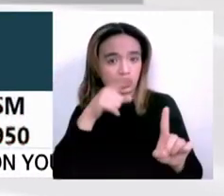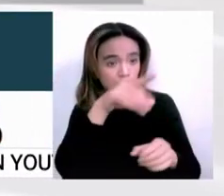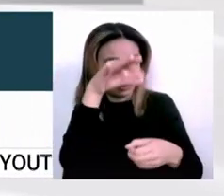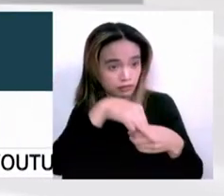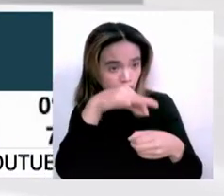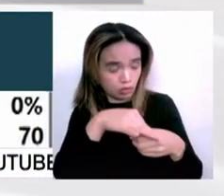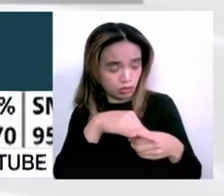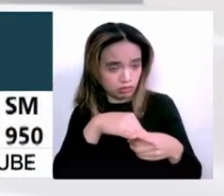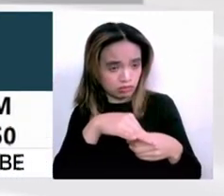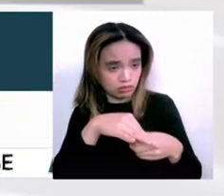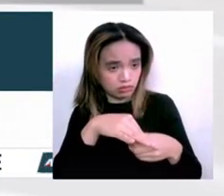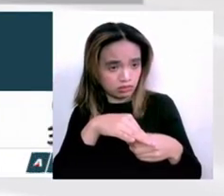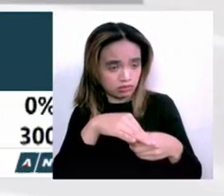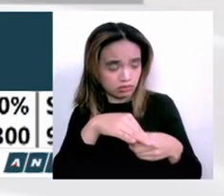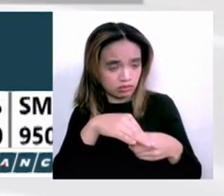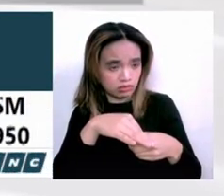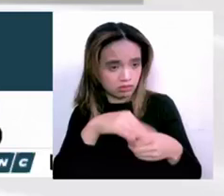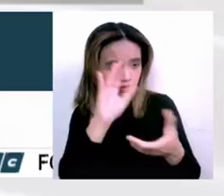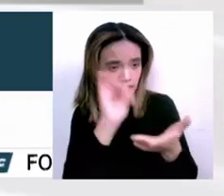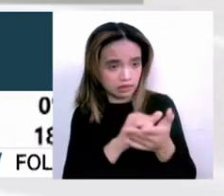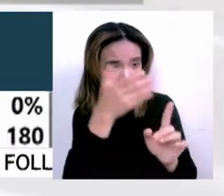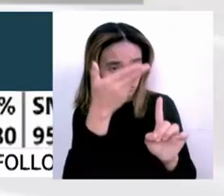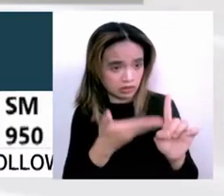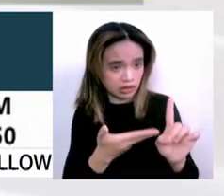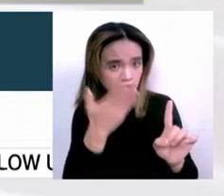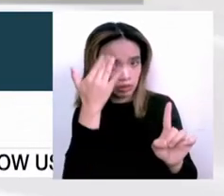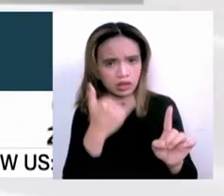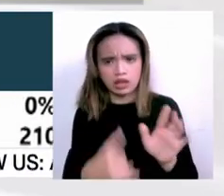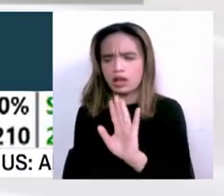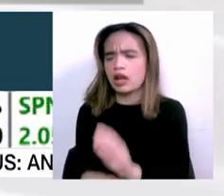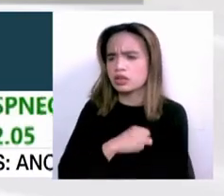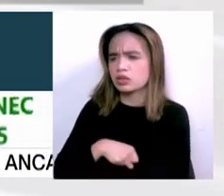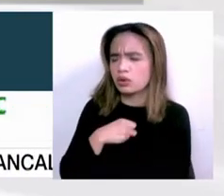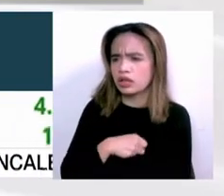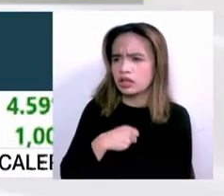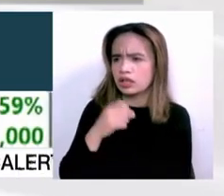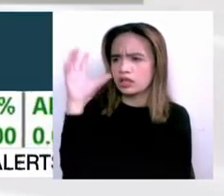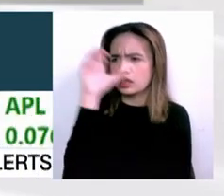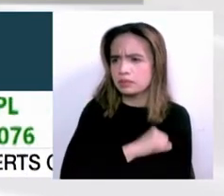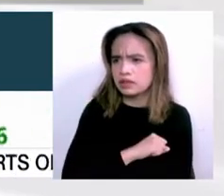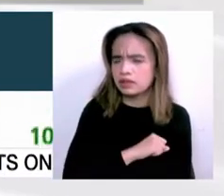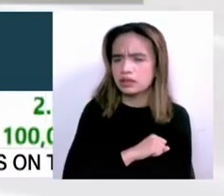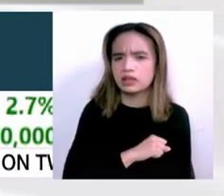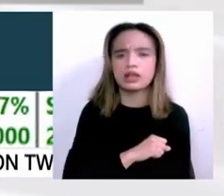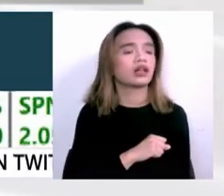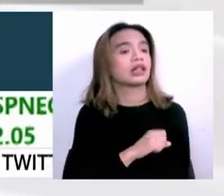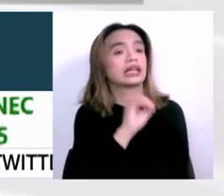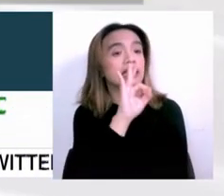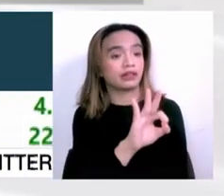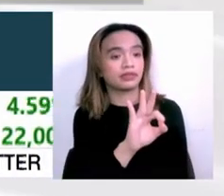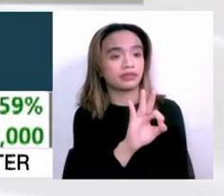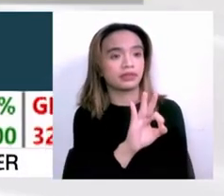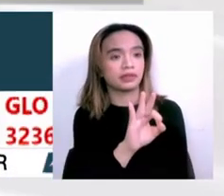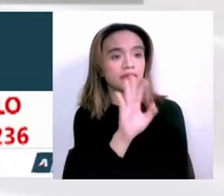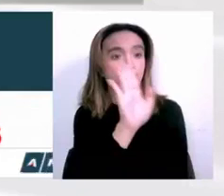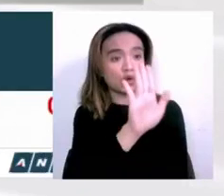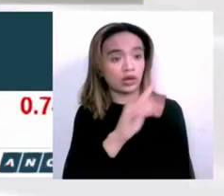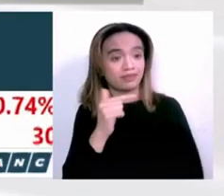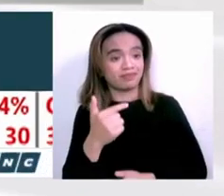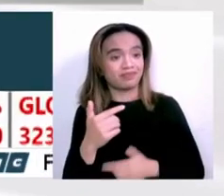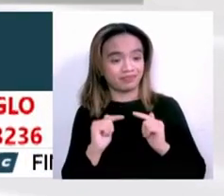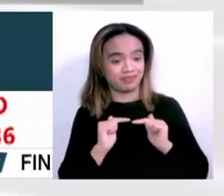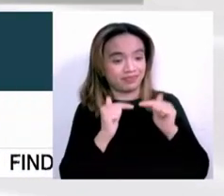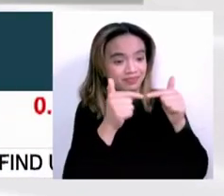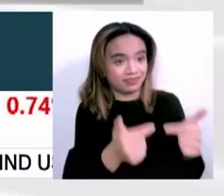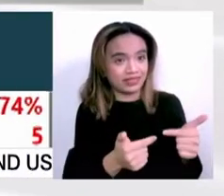person into office and why? Sorry, I didn't get the question. If your roots are in intelligence gathering, dun